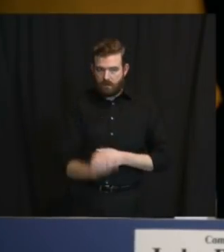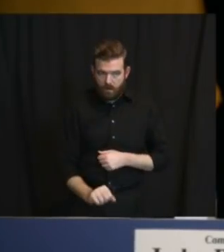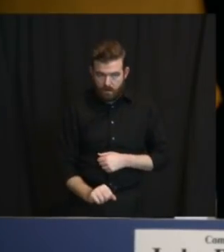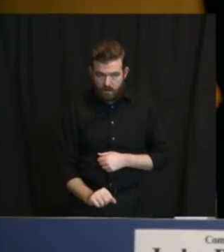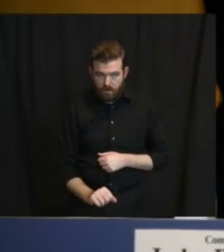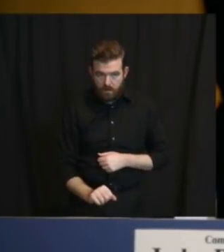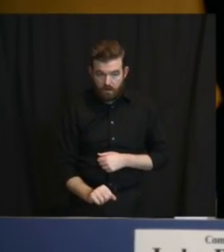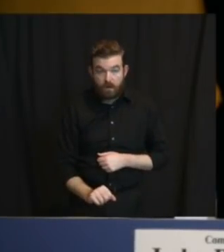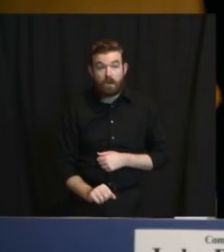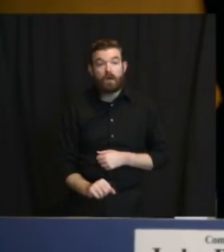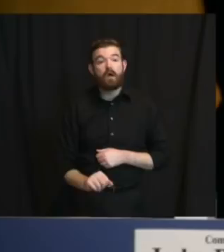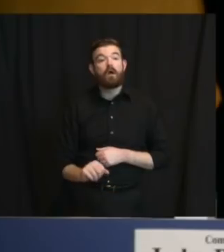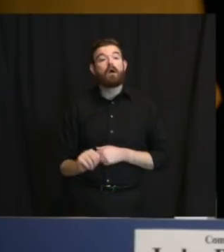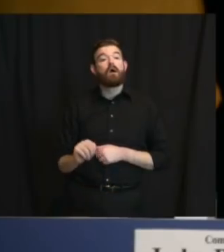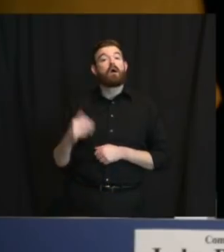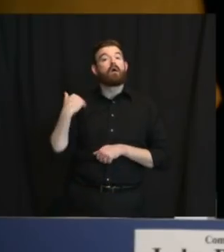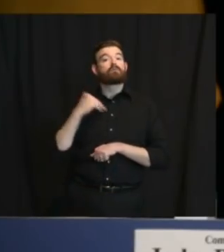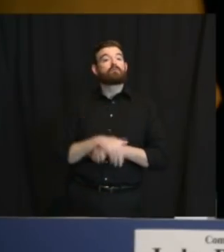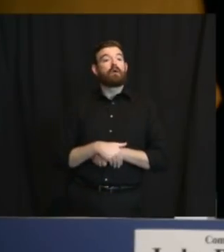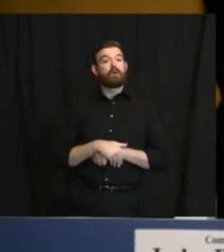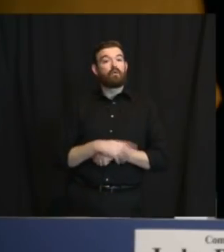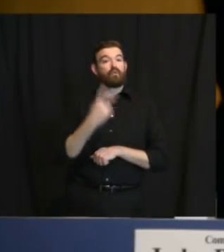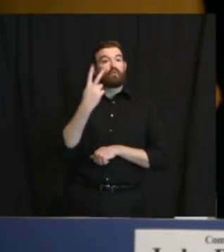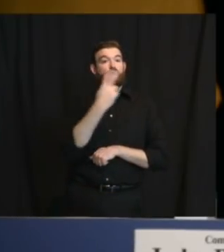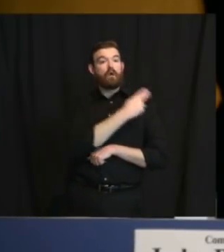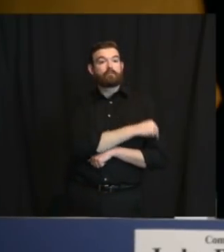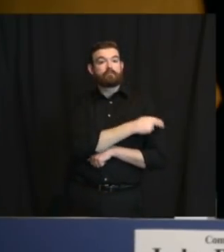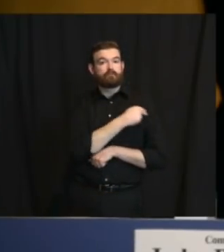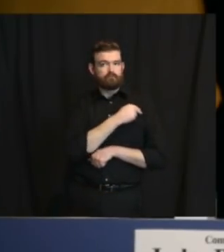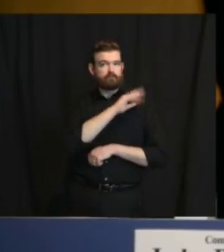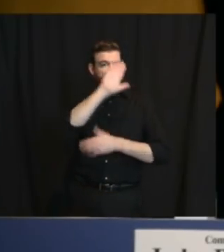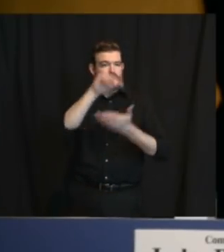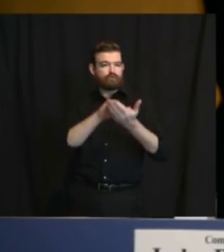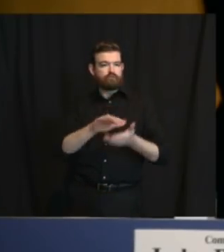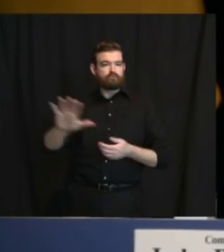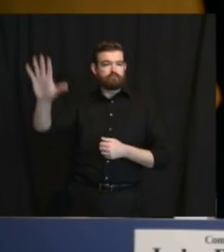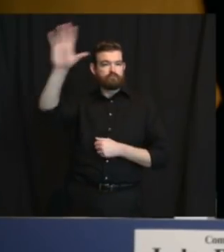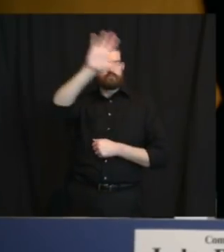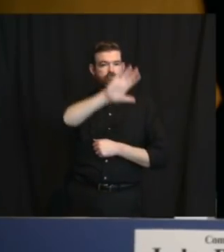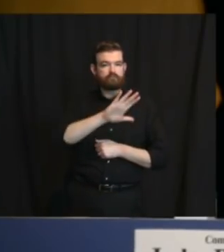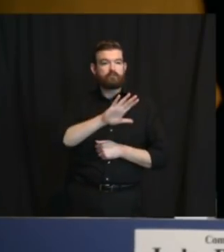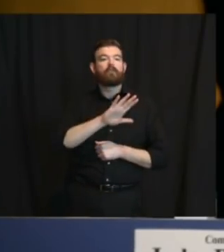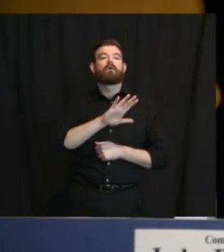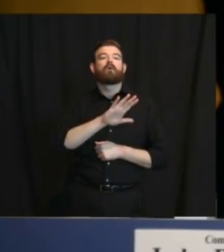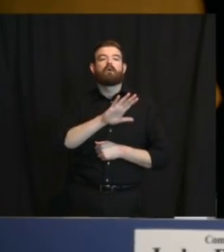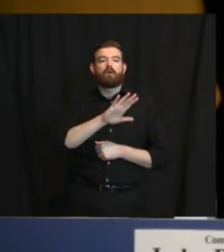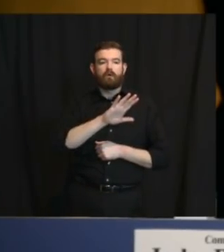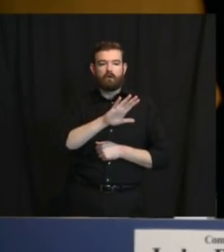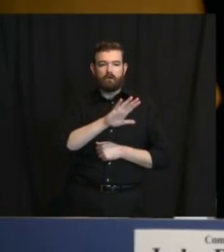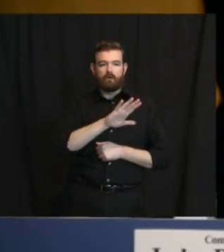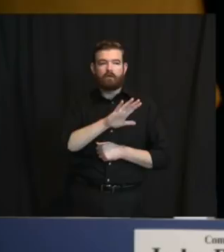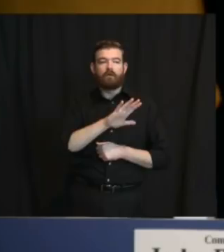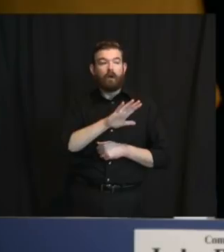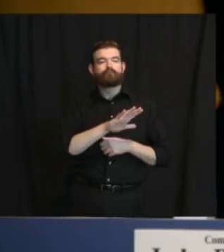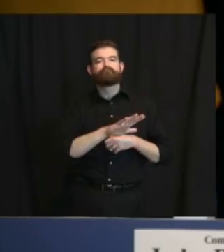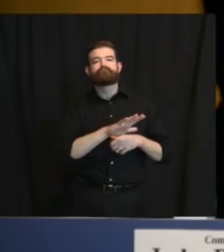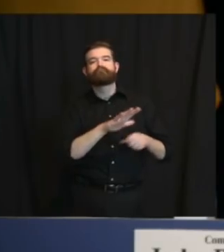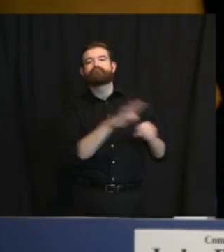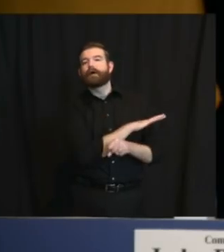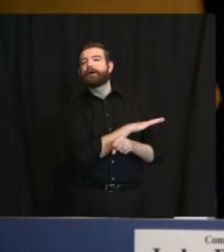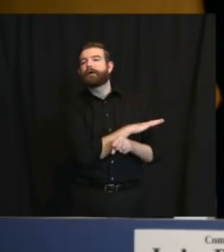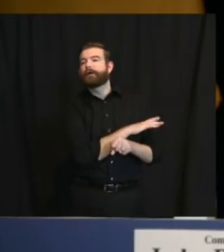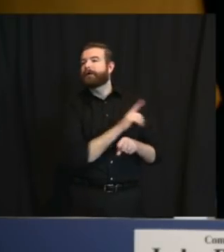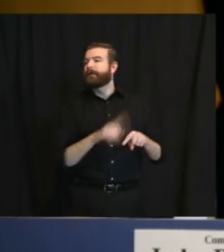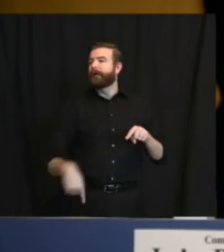central region were on full divert. The governor reviewed the new cases and deaths reported